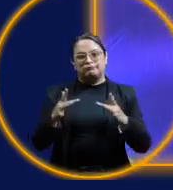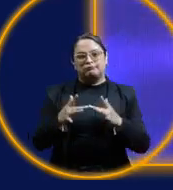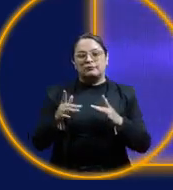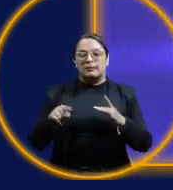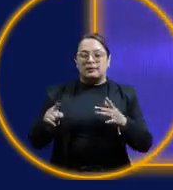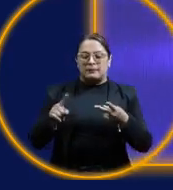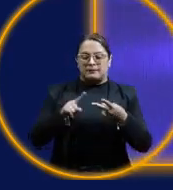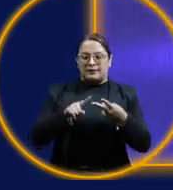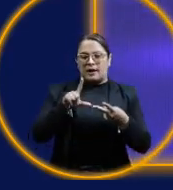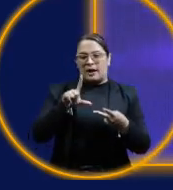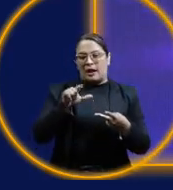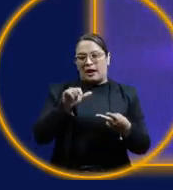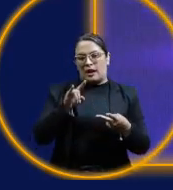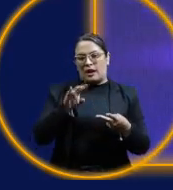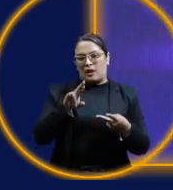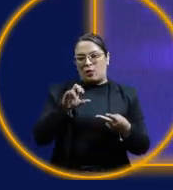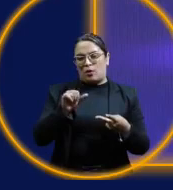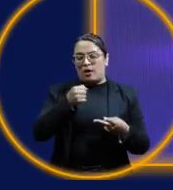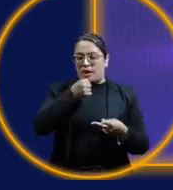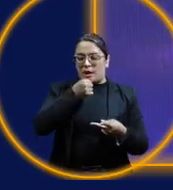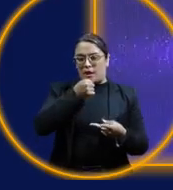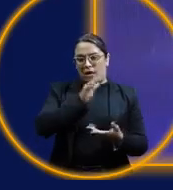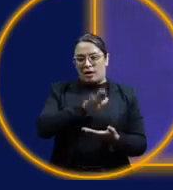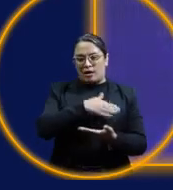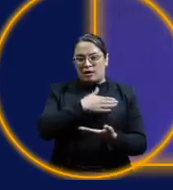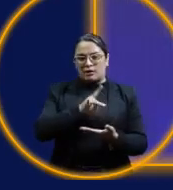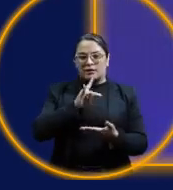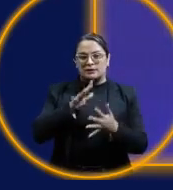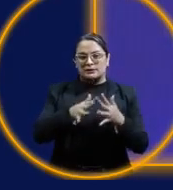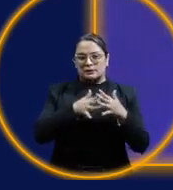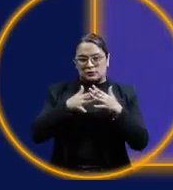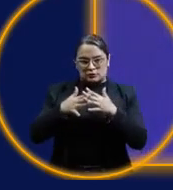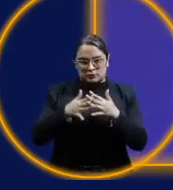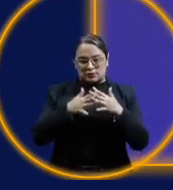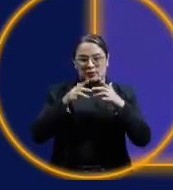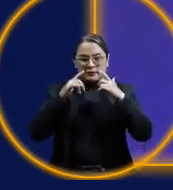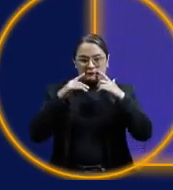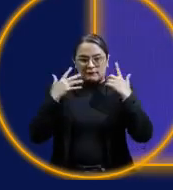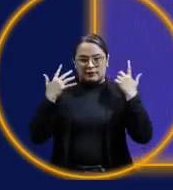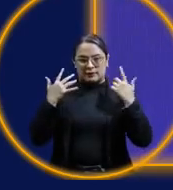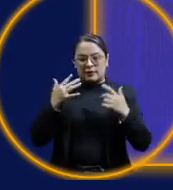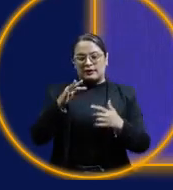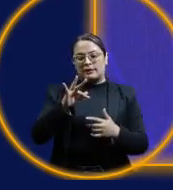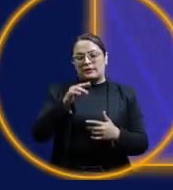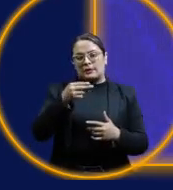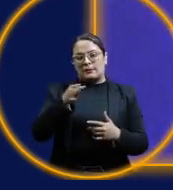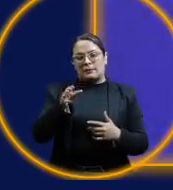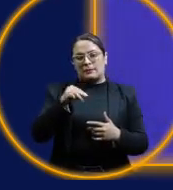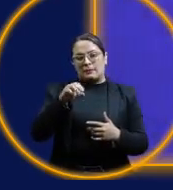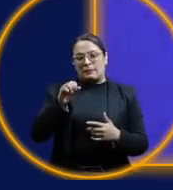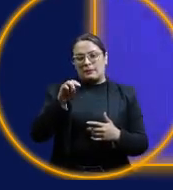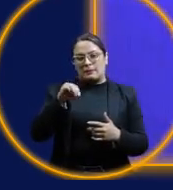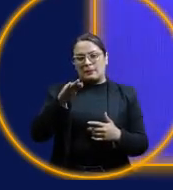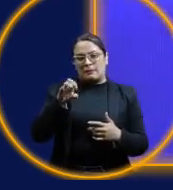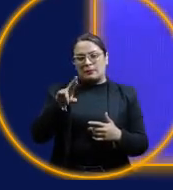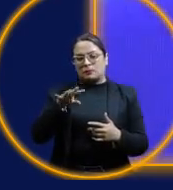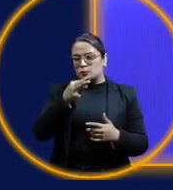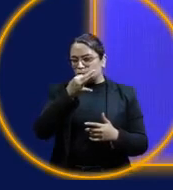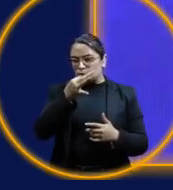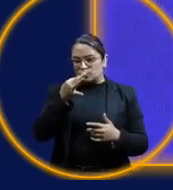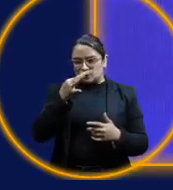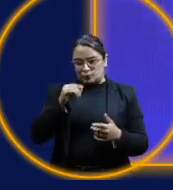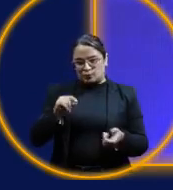conventional on and We also have boh Singer and producer of the Us by the main verse and Our